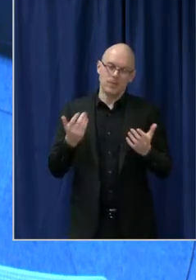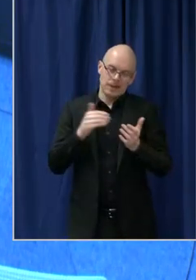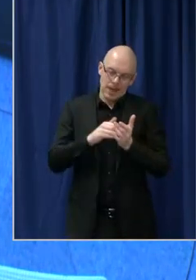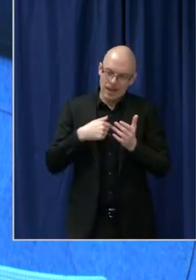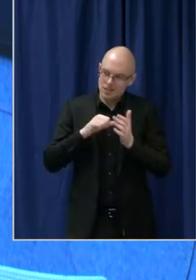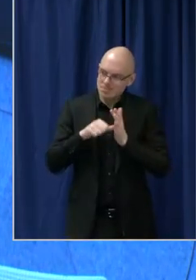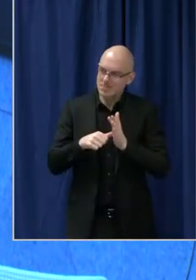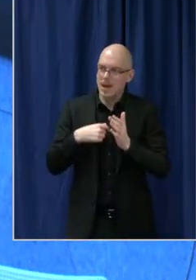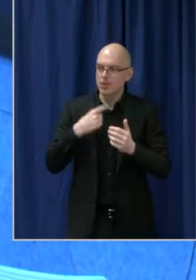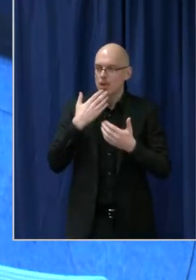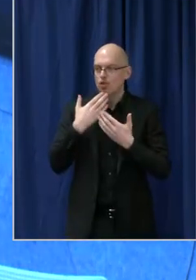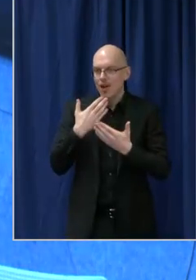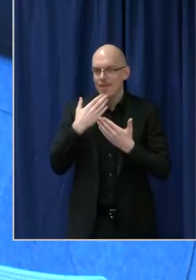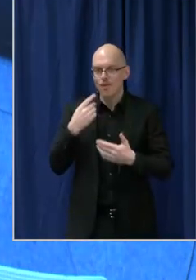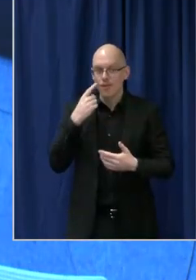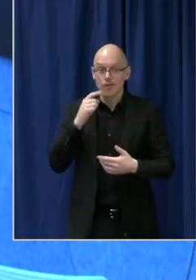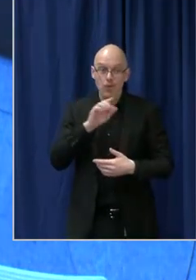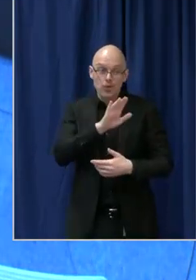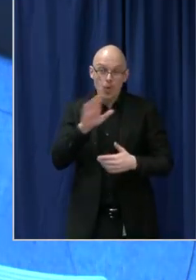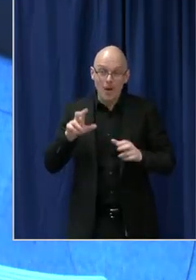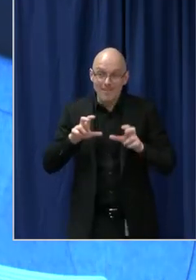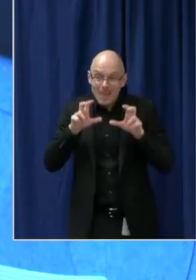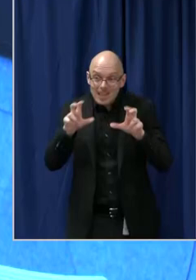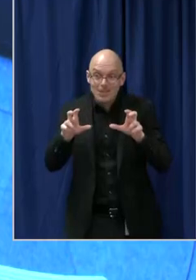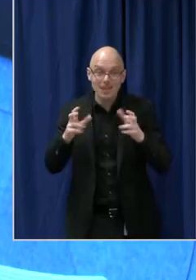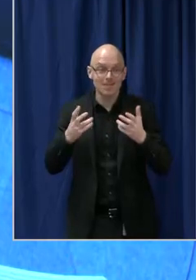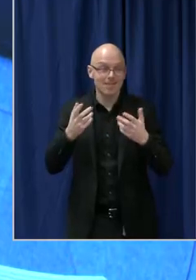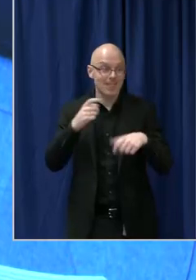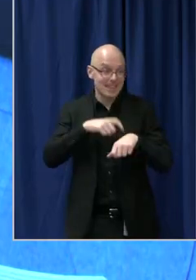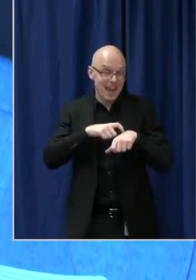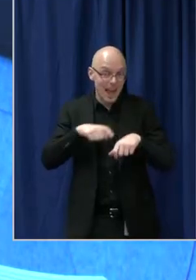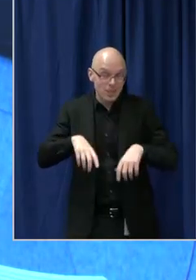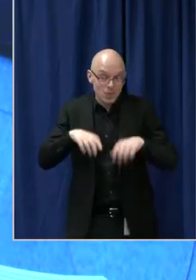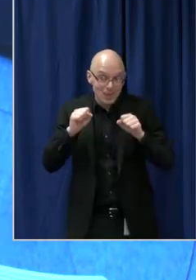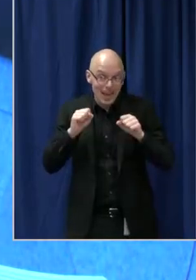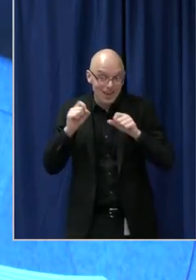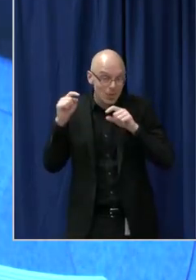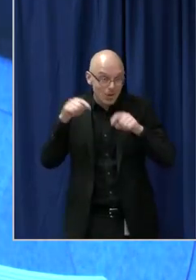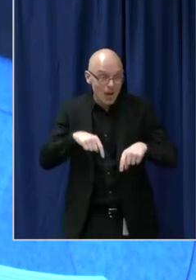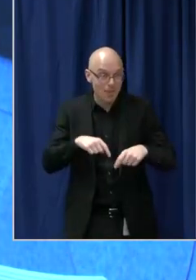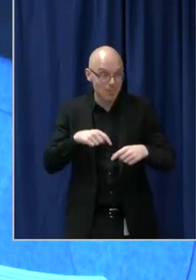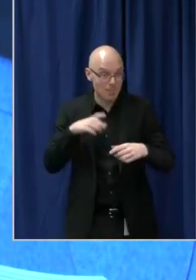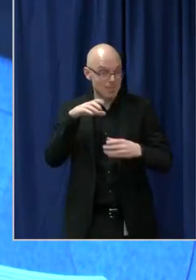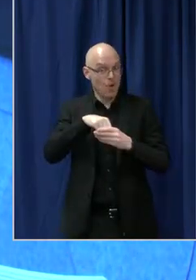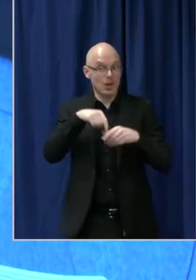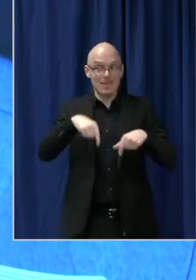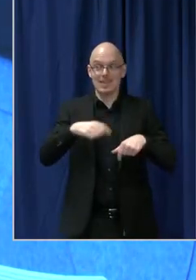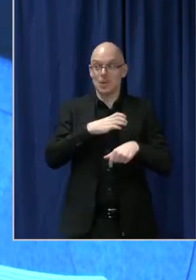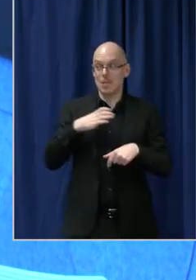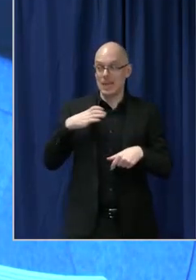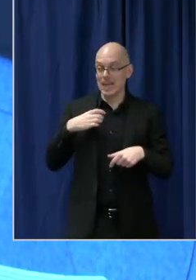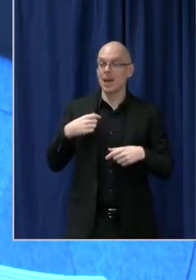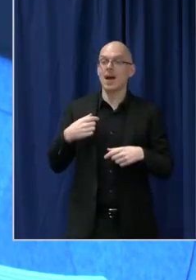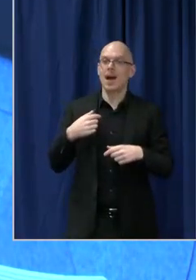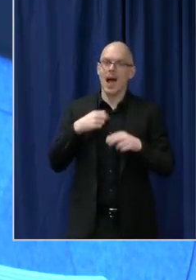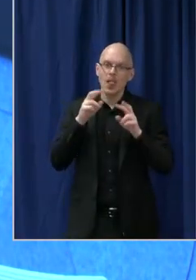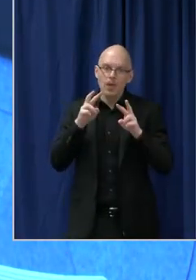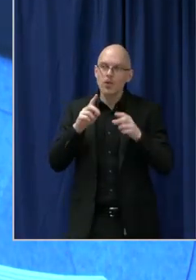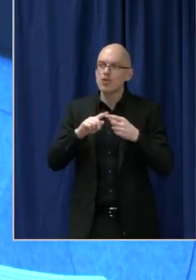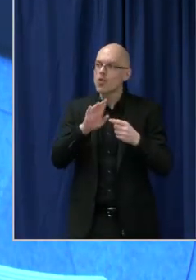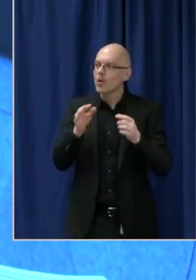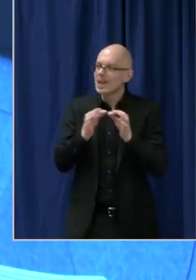for the time that you all are putting into this committee. Look forward to the captioning proposal you all are presenting